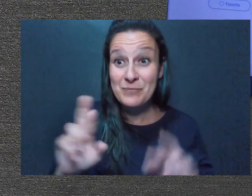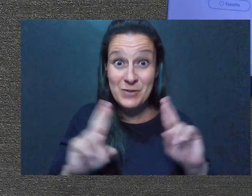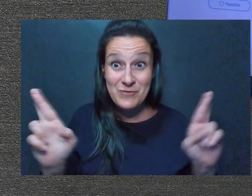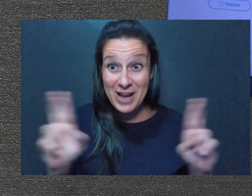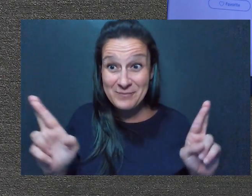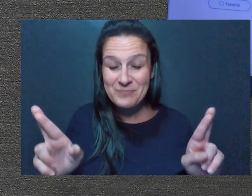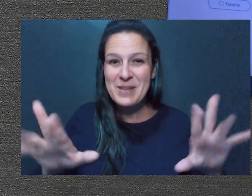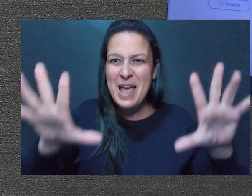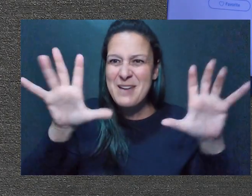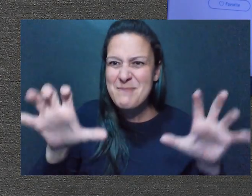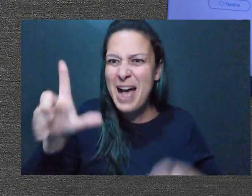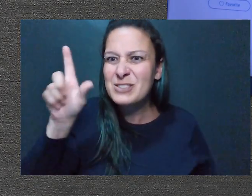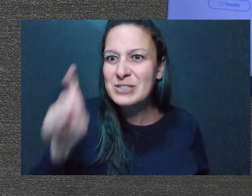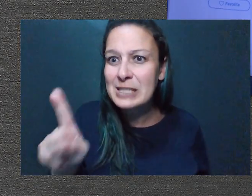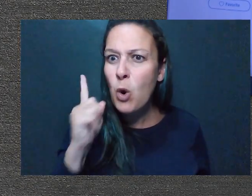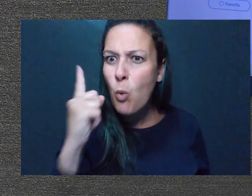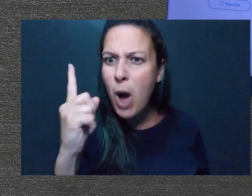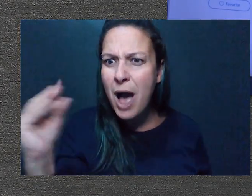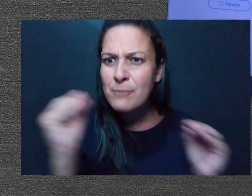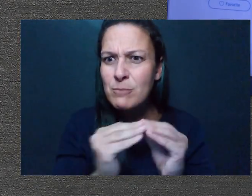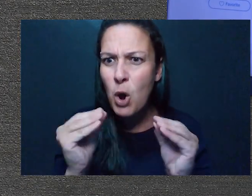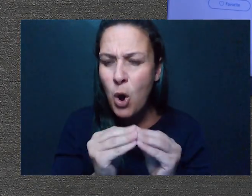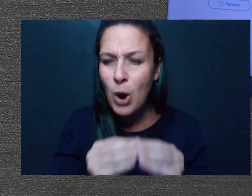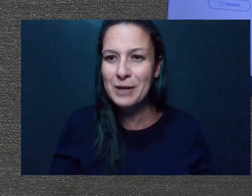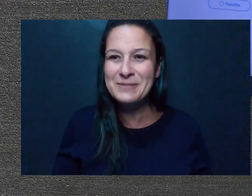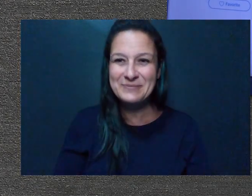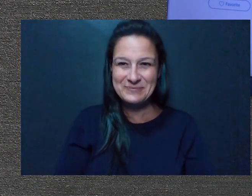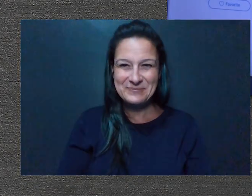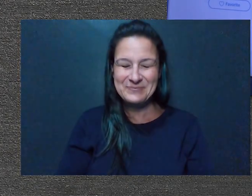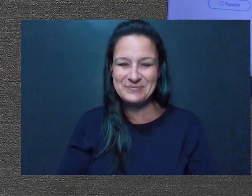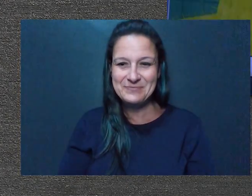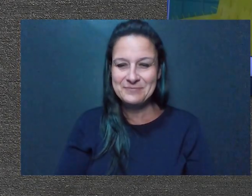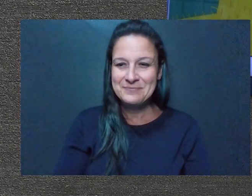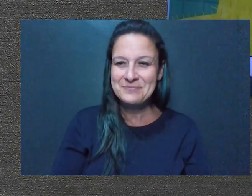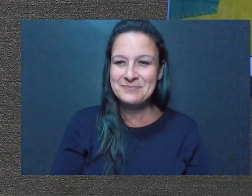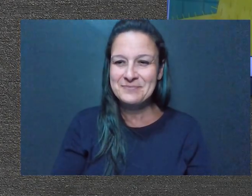Monster Needs One More. Here we go.